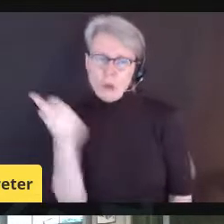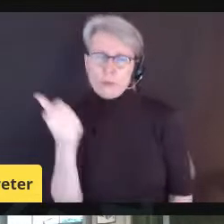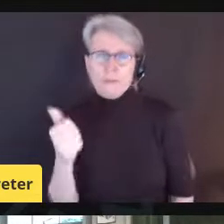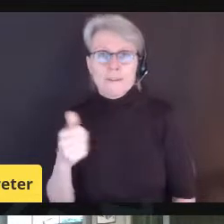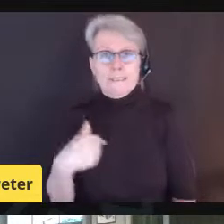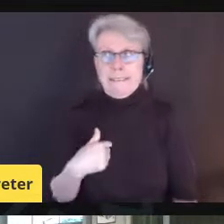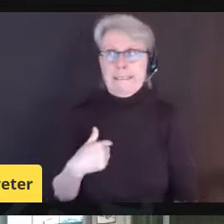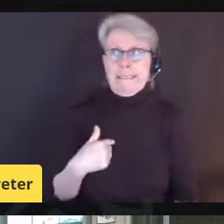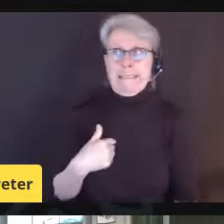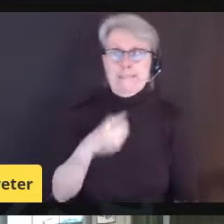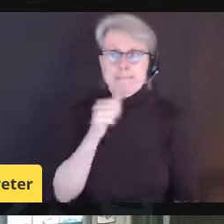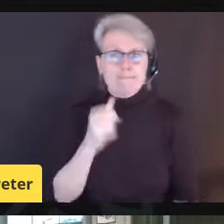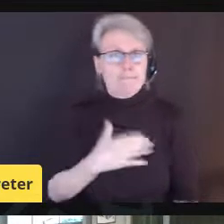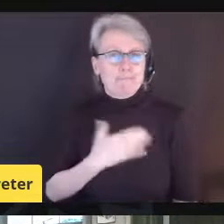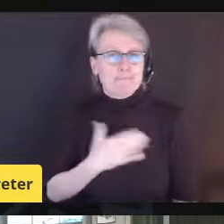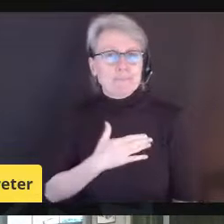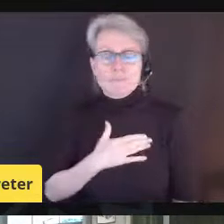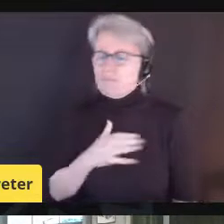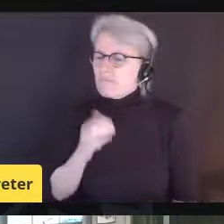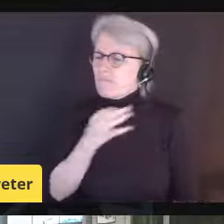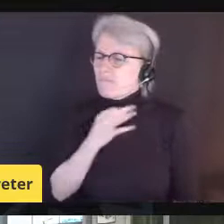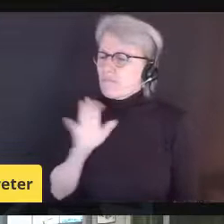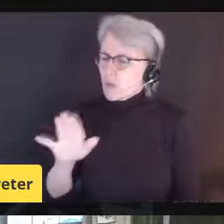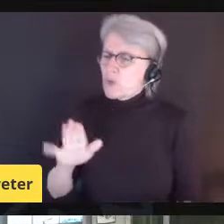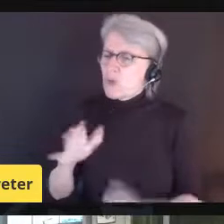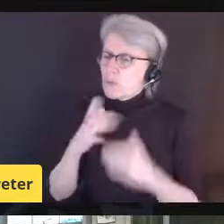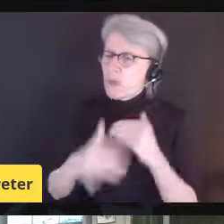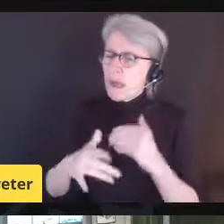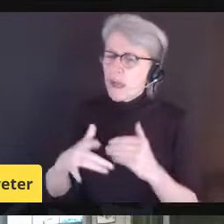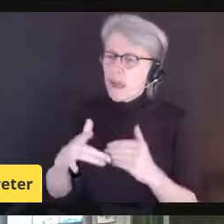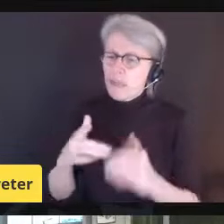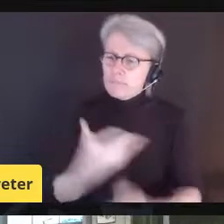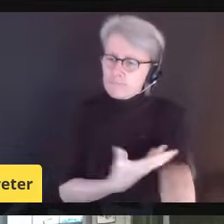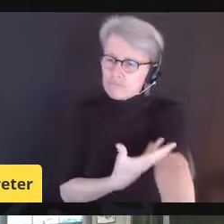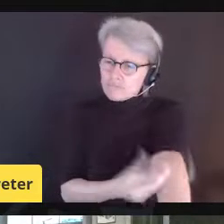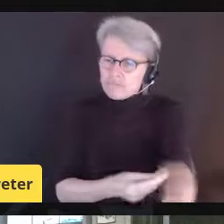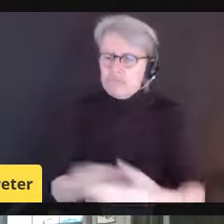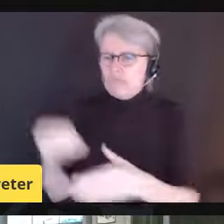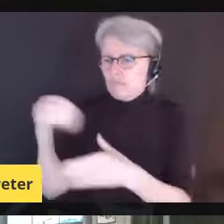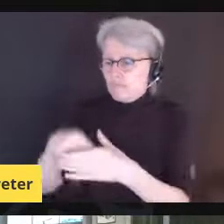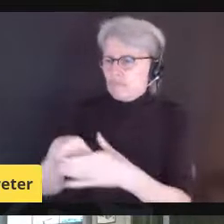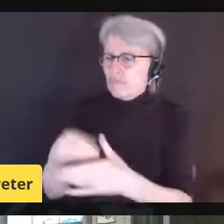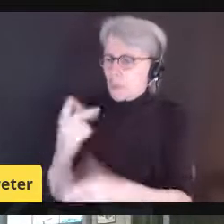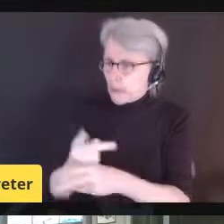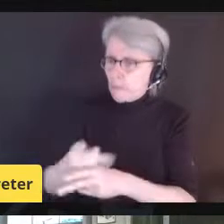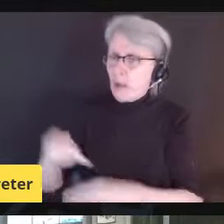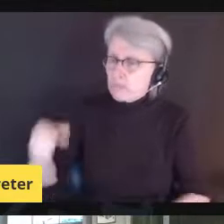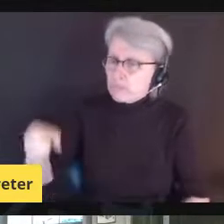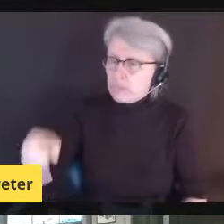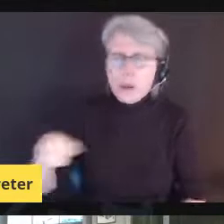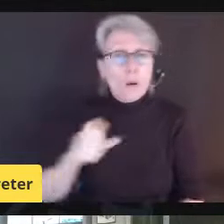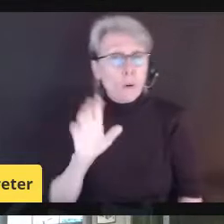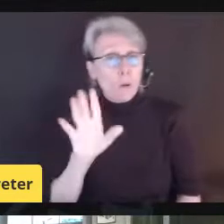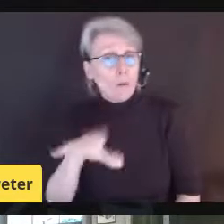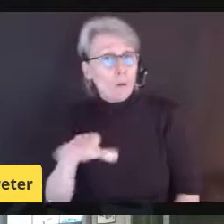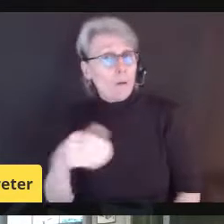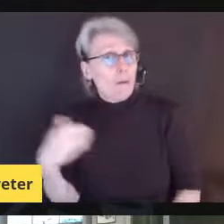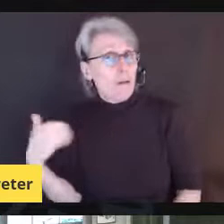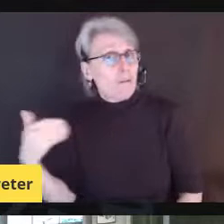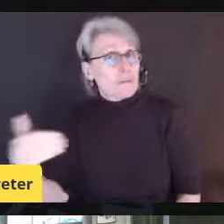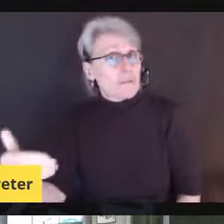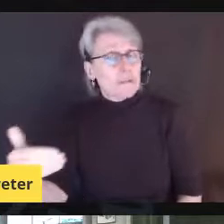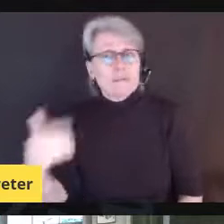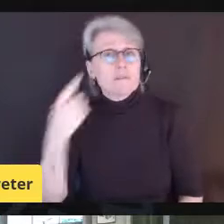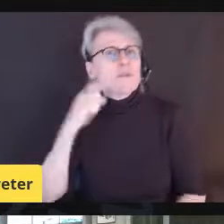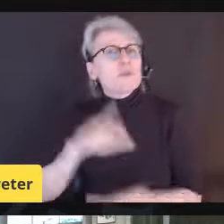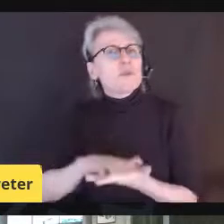How often did you carry around your own blood? Oh, pretty much every time I went to a school, because